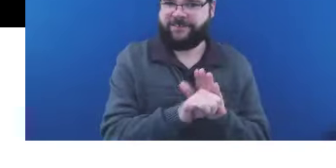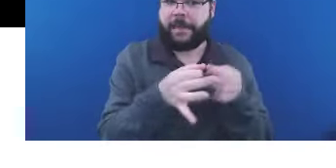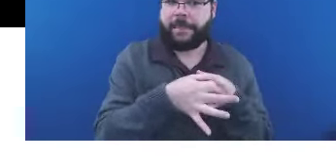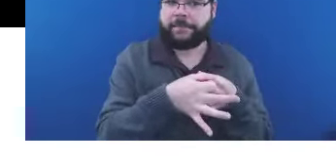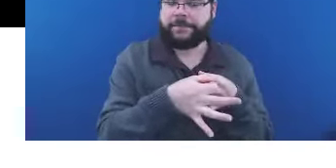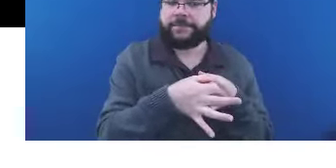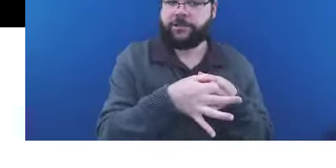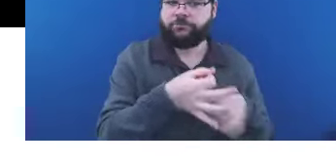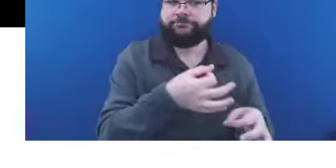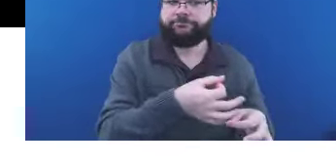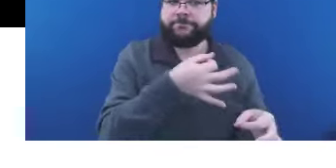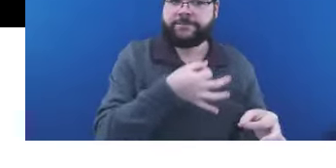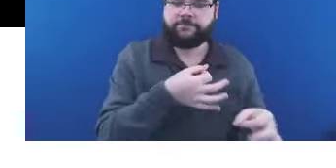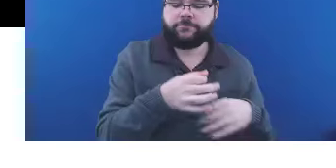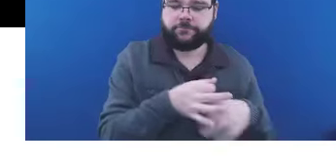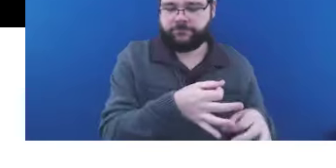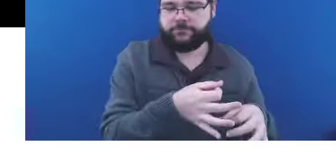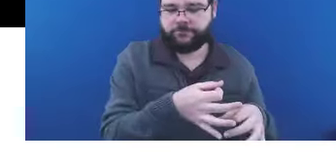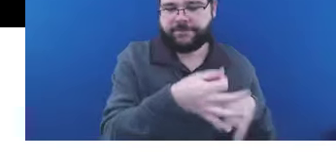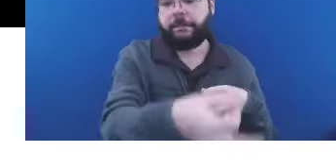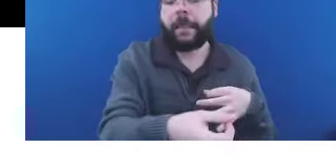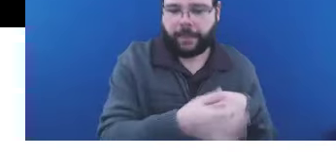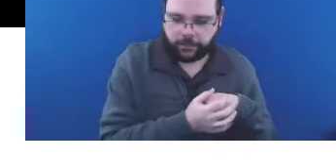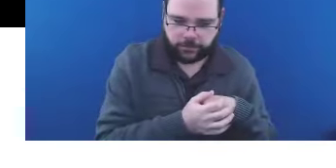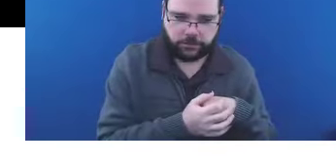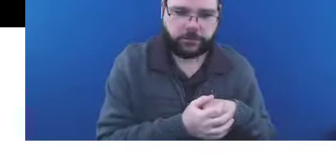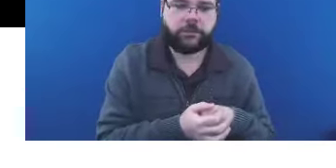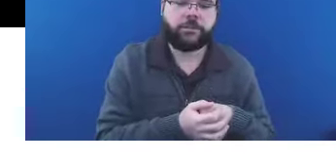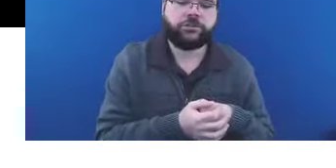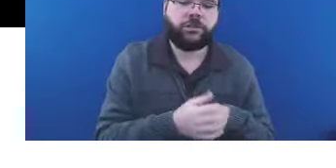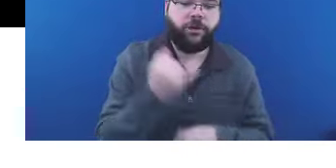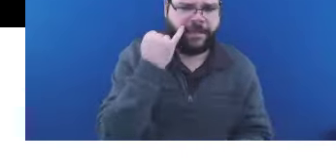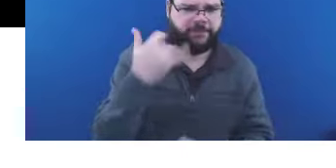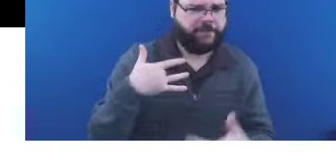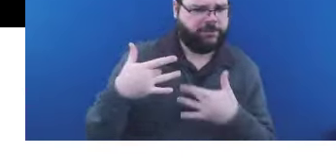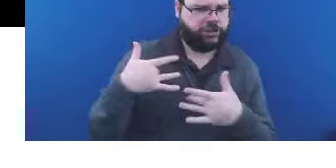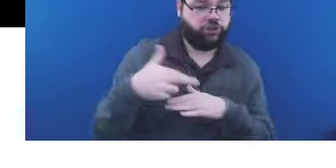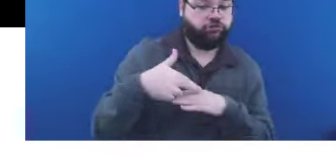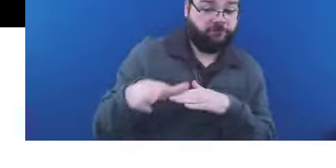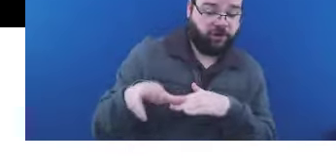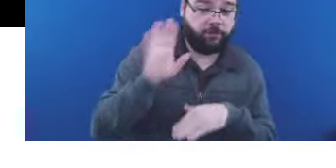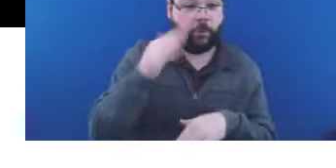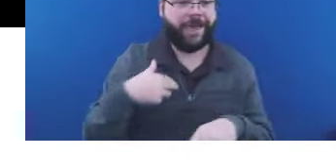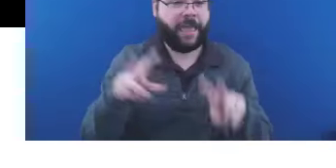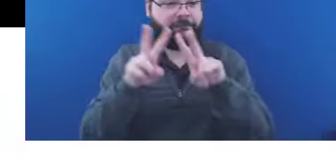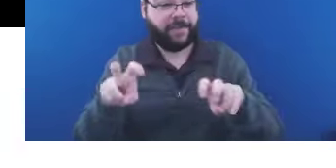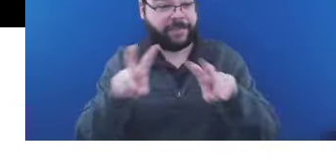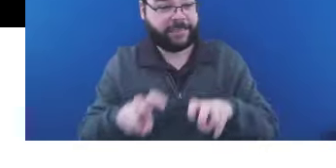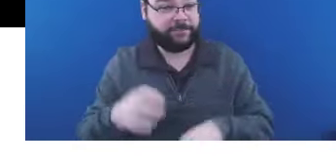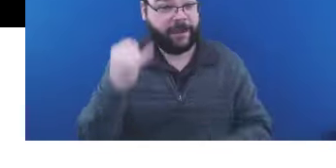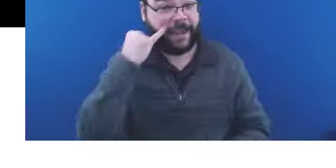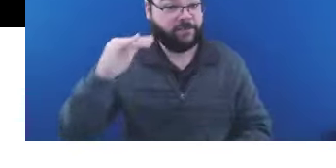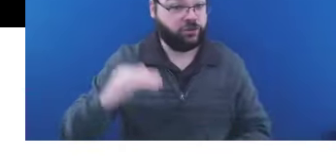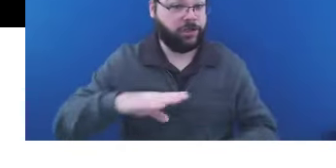a concern, you would refer. You would receive an assessment, and if the child is